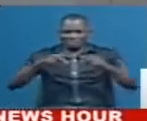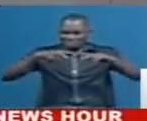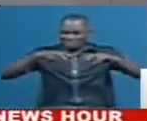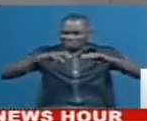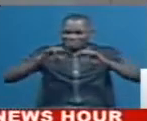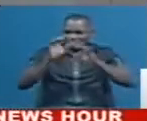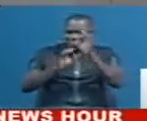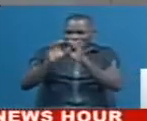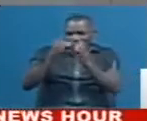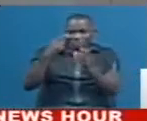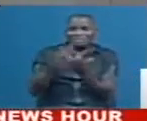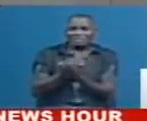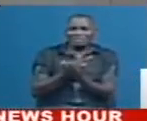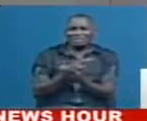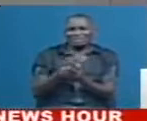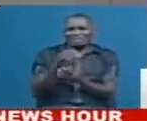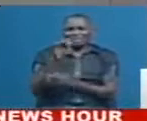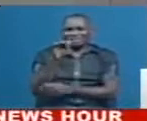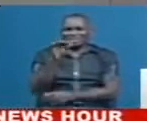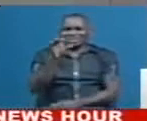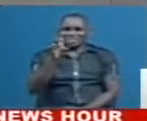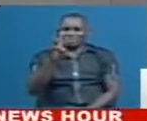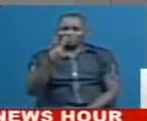done for Ghana was in